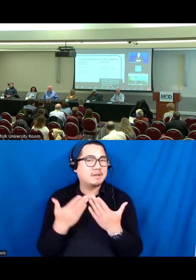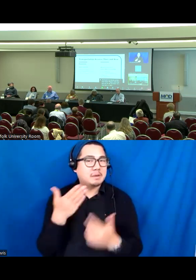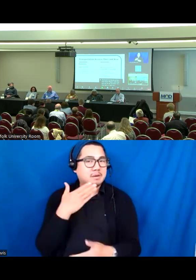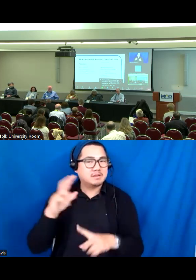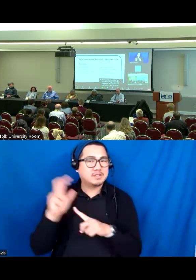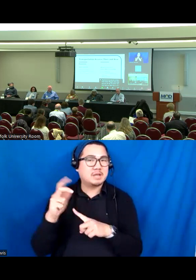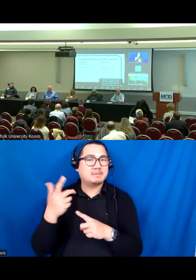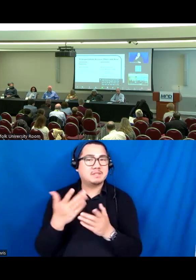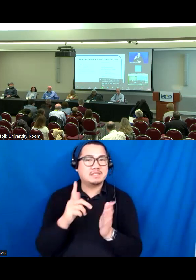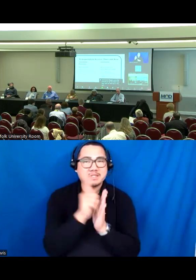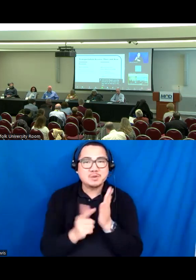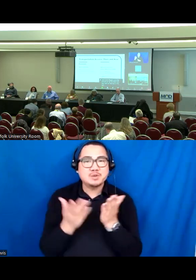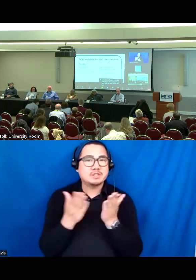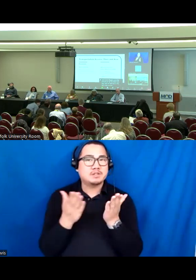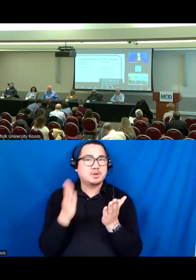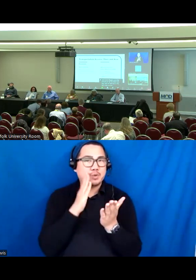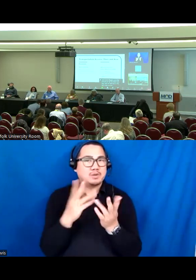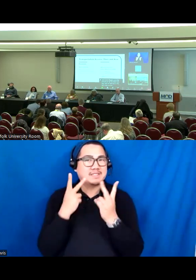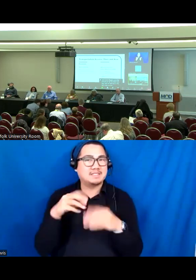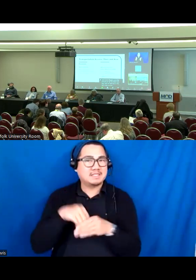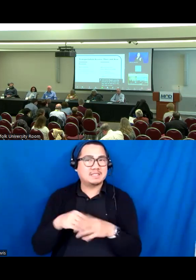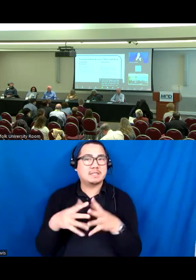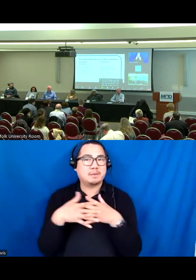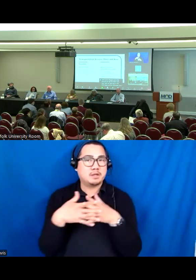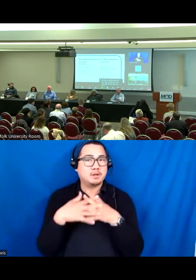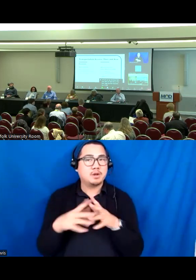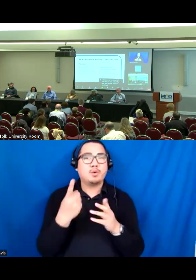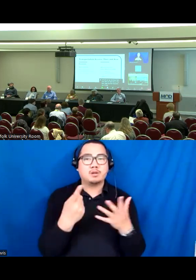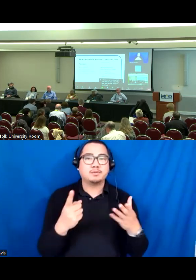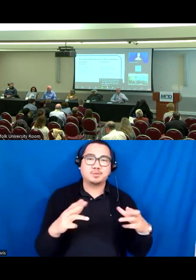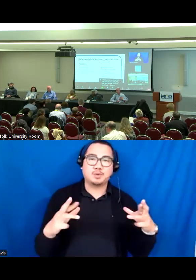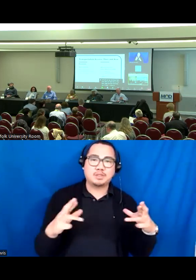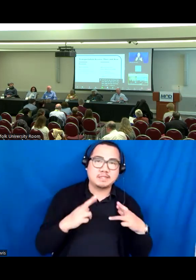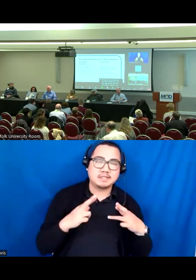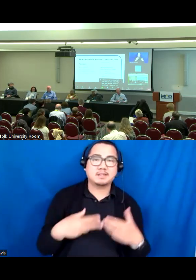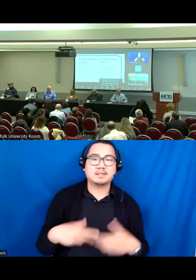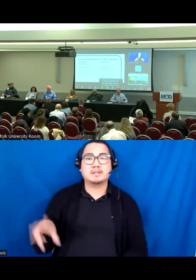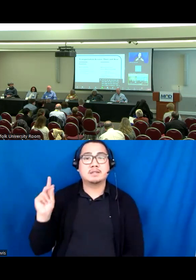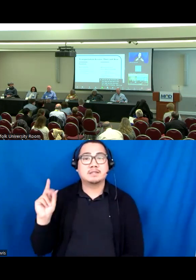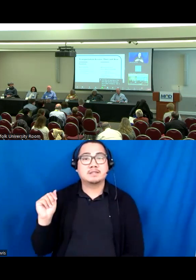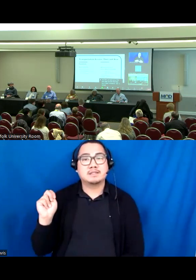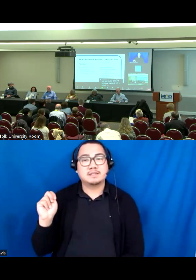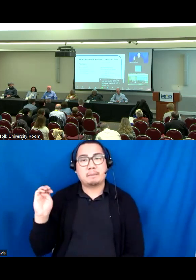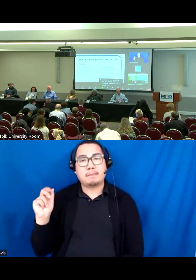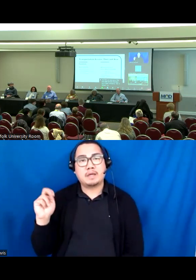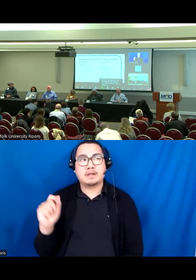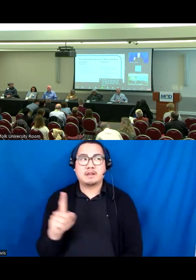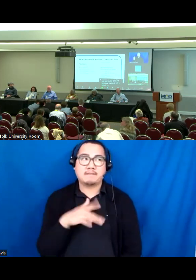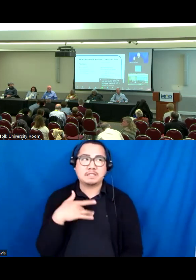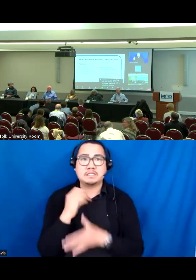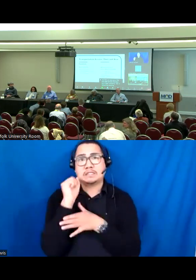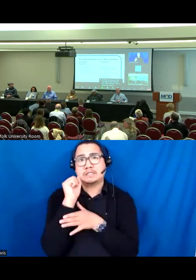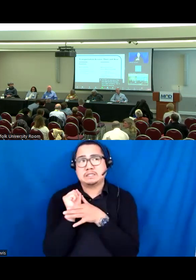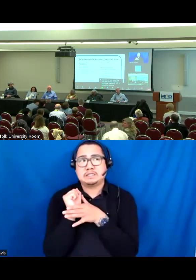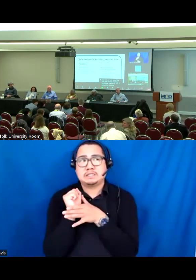services attorneys you'll meet in America. One's retired. Dan Manning wimped out. He cut away